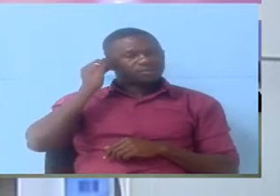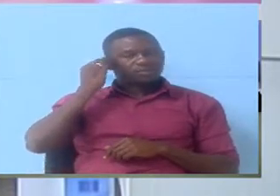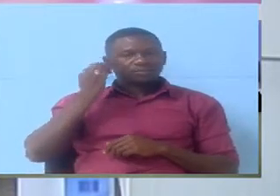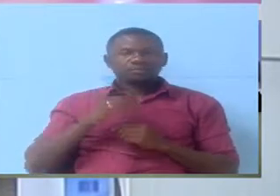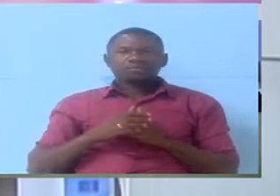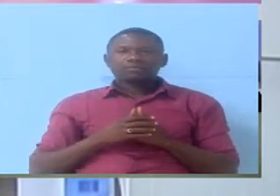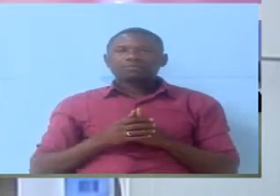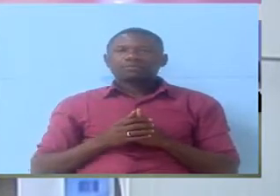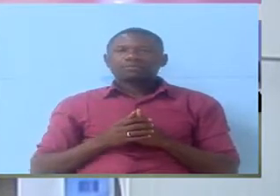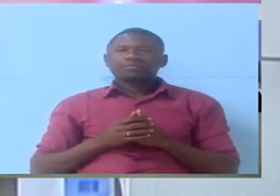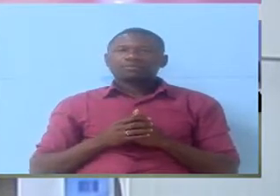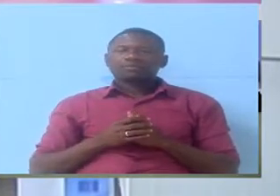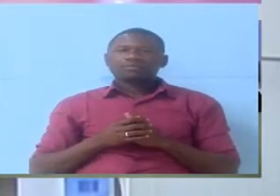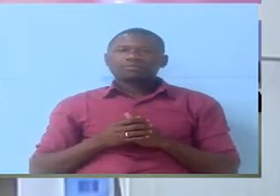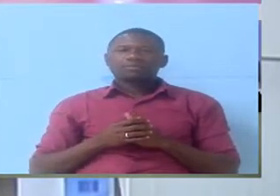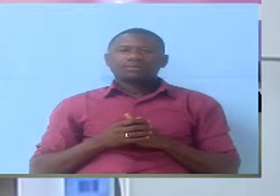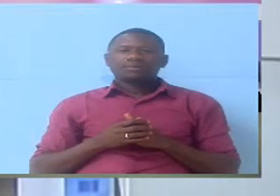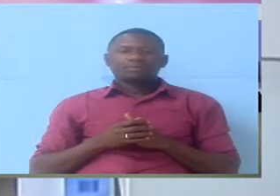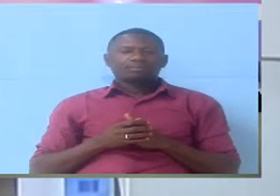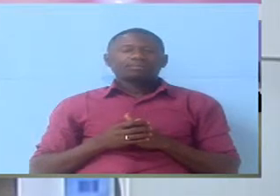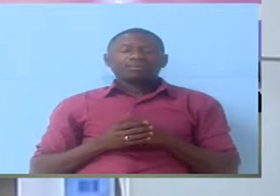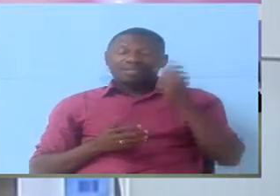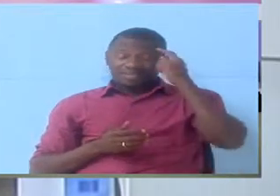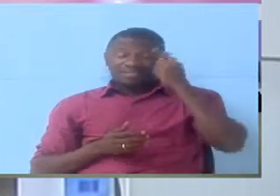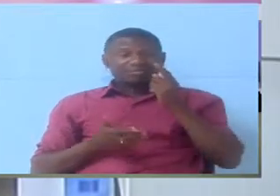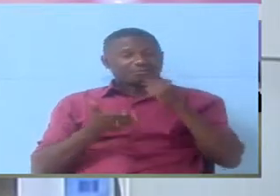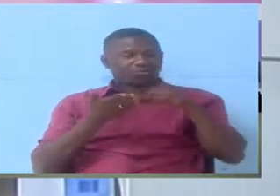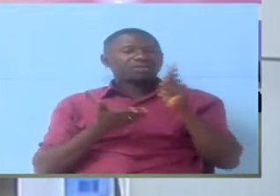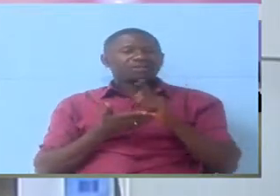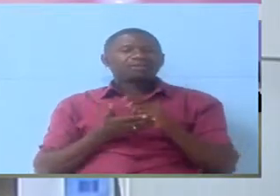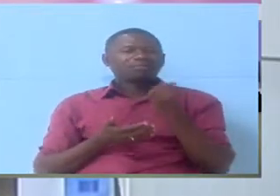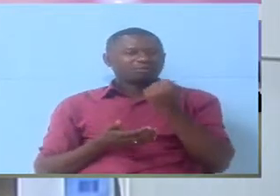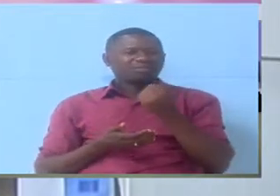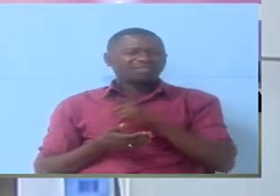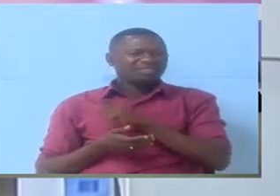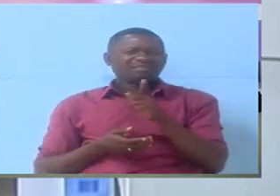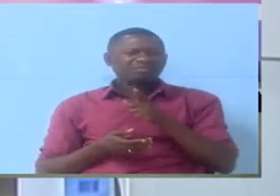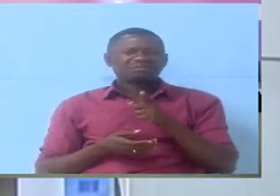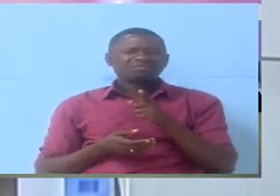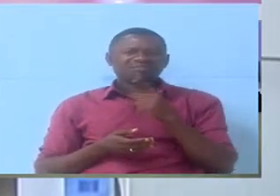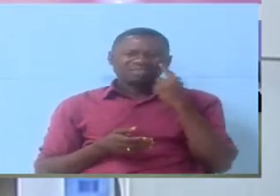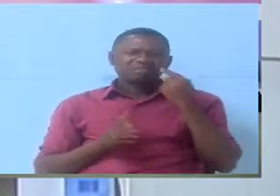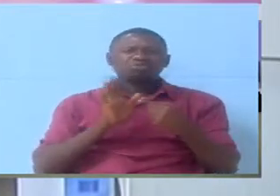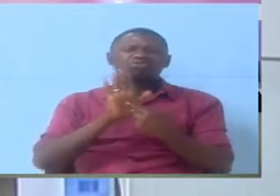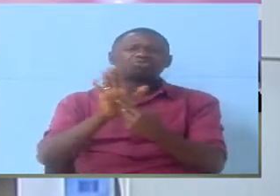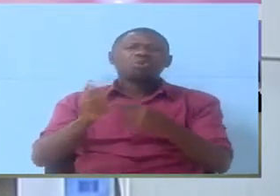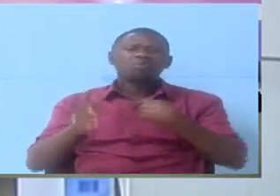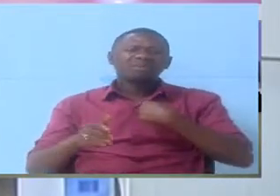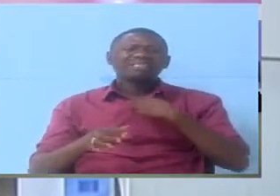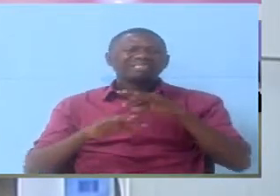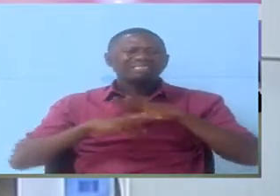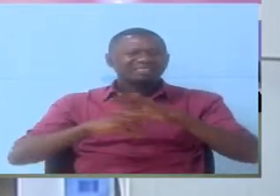That's very correct, counsel. The IG never wanted me to go deep into the investigations.